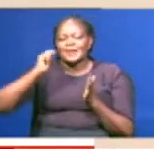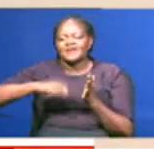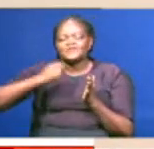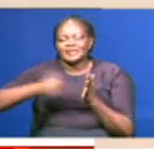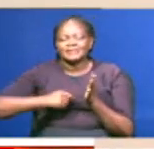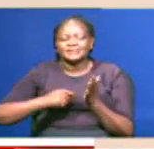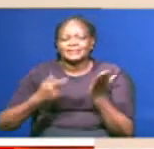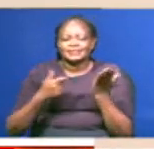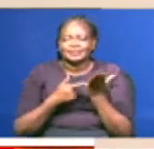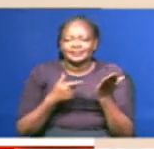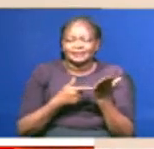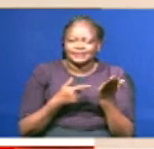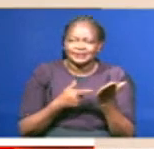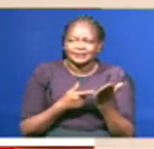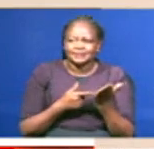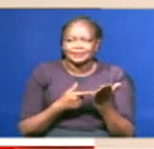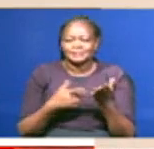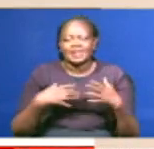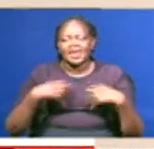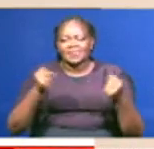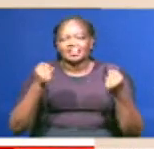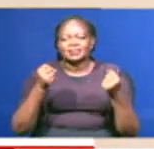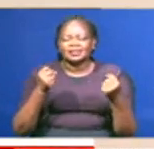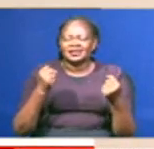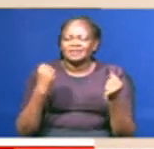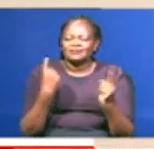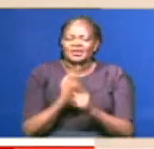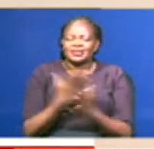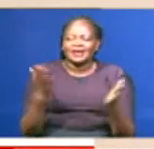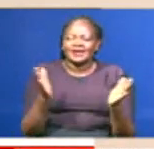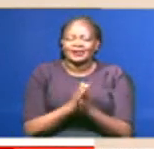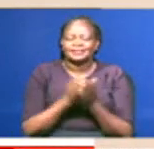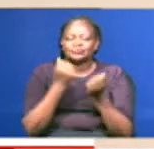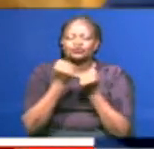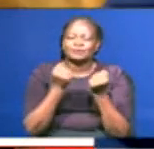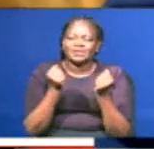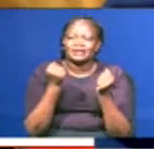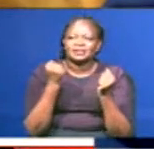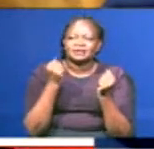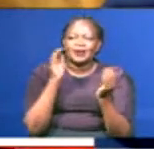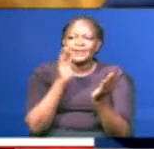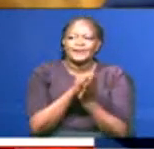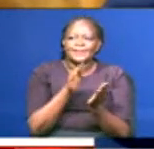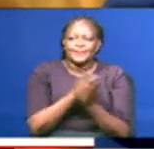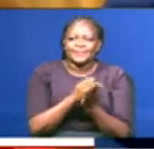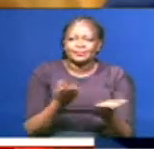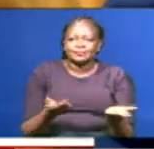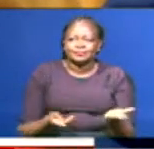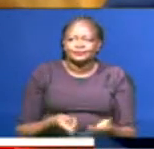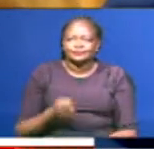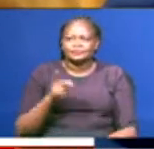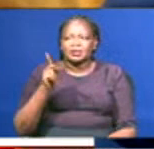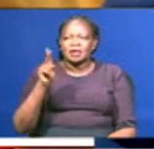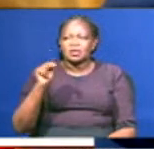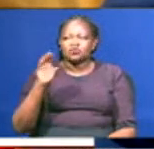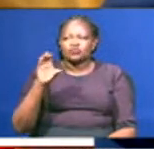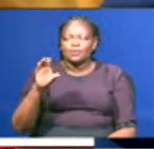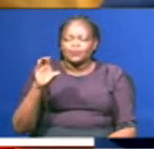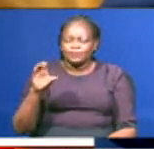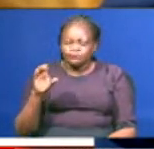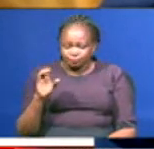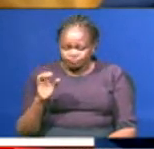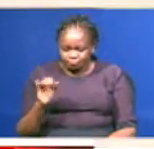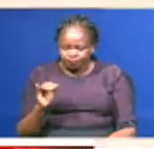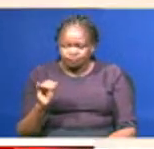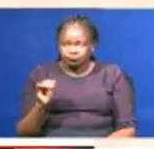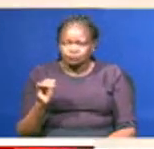ICT, health, logistics and transportation, finance and banking. The Kenya National Chamber of Commerce President Richard Ngatia,